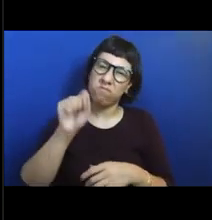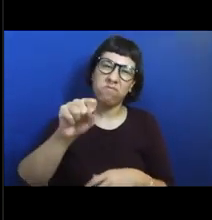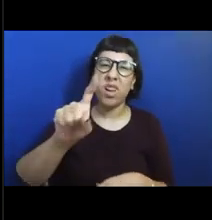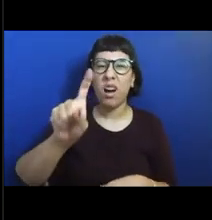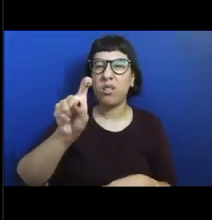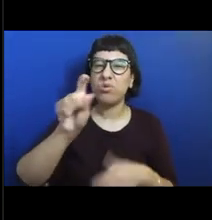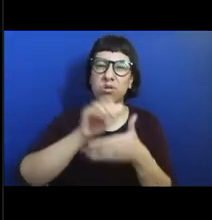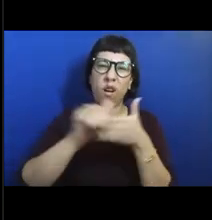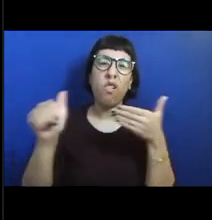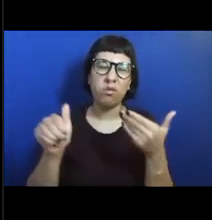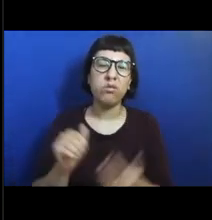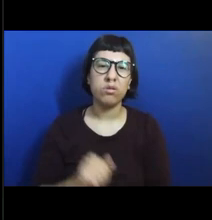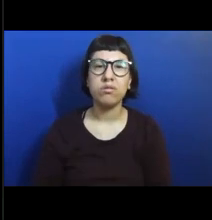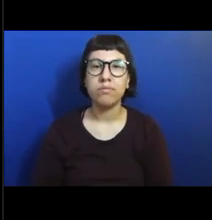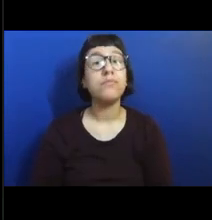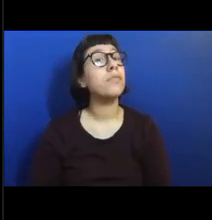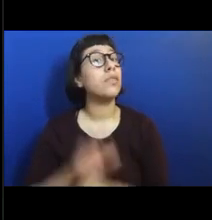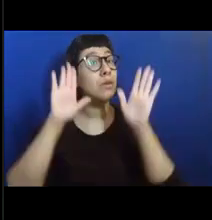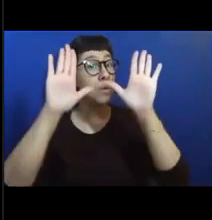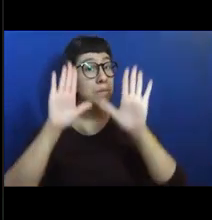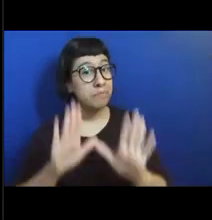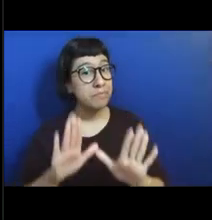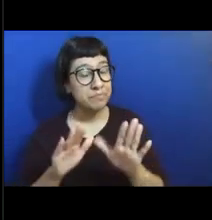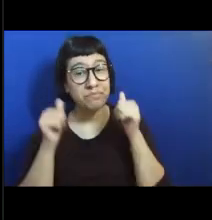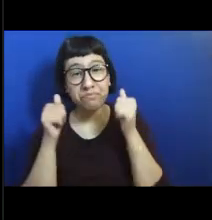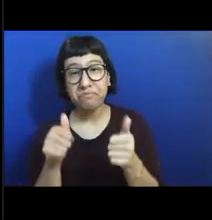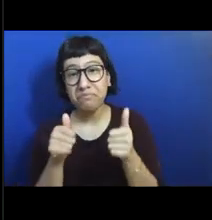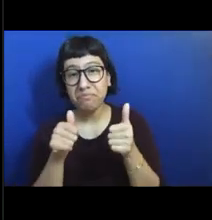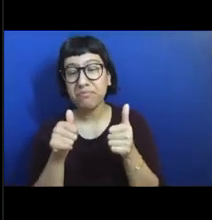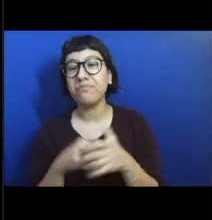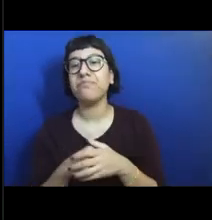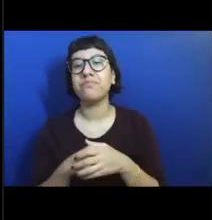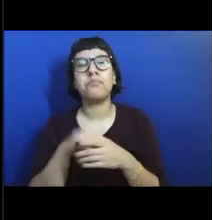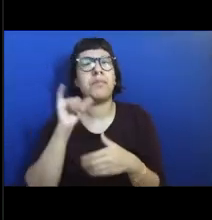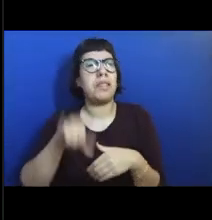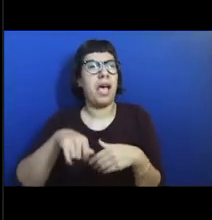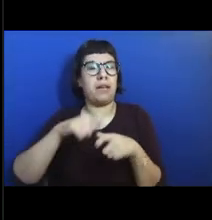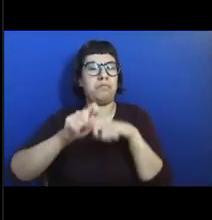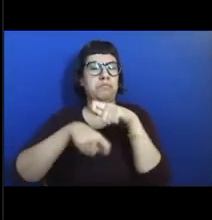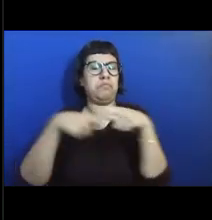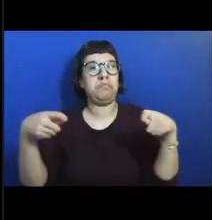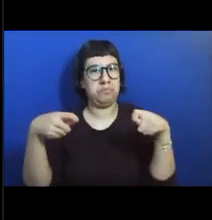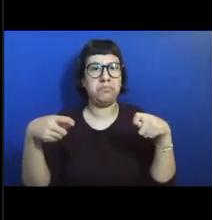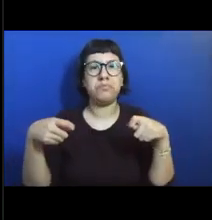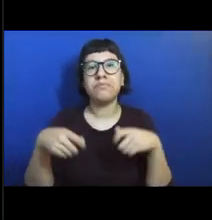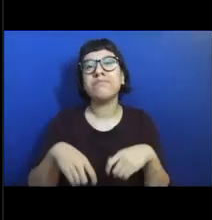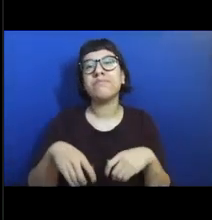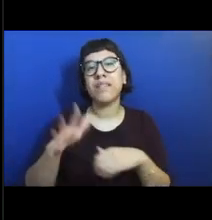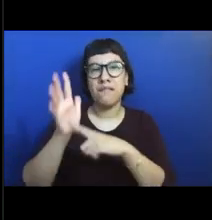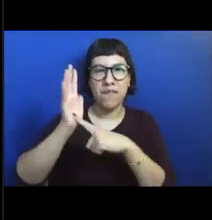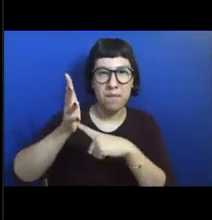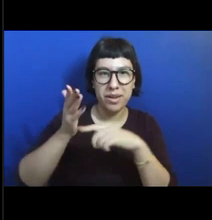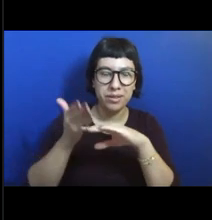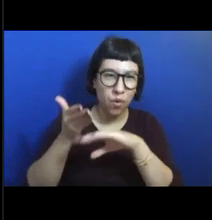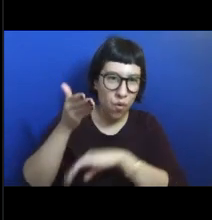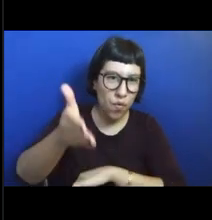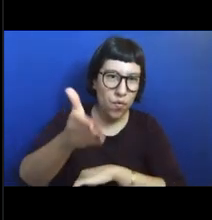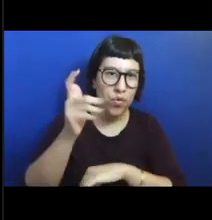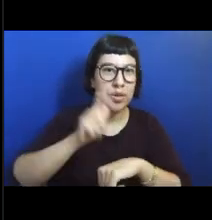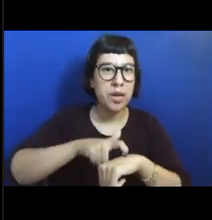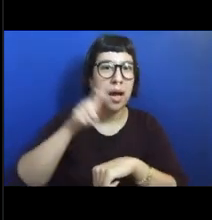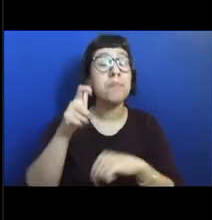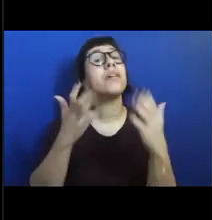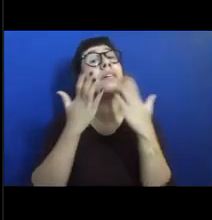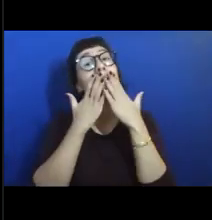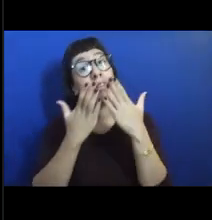or so. Great. Well, I think we will let that be the last one since we're five minutes over. Thank